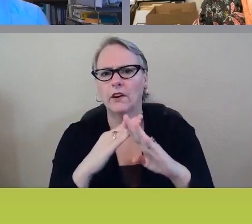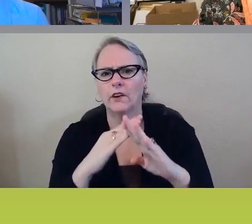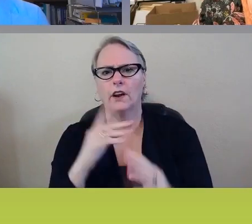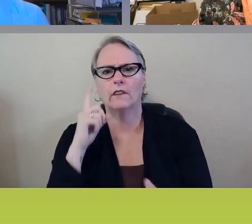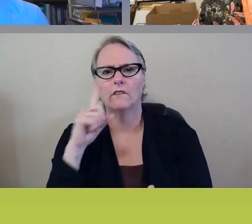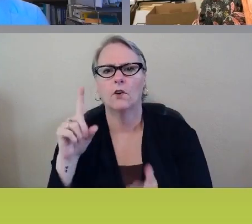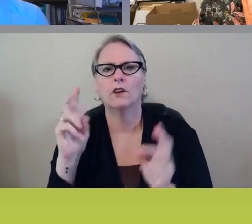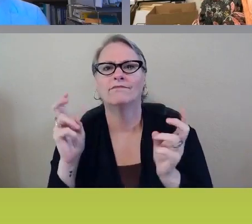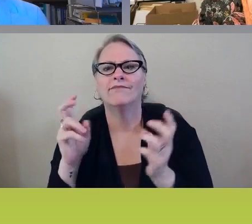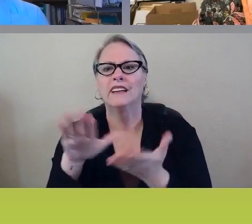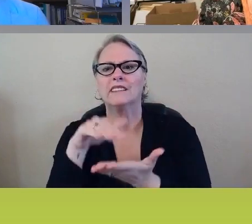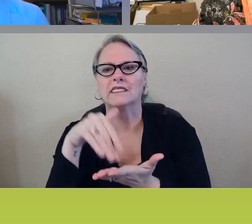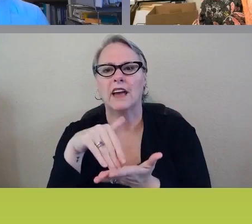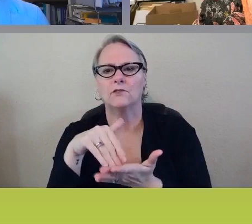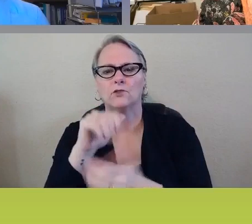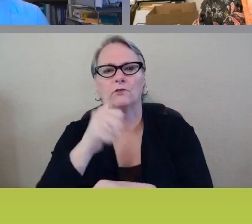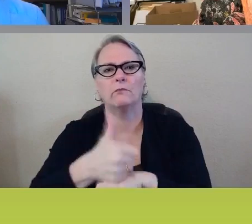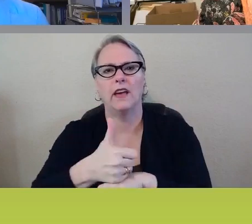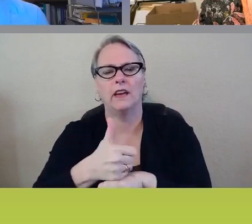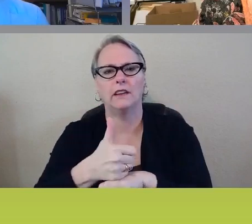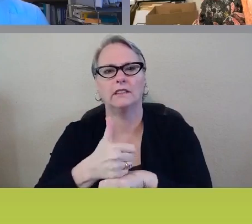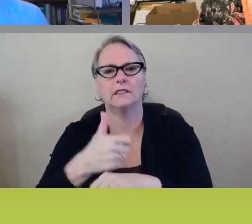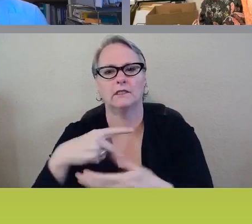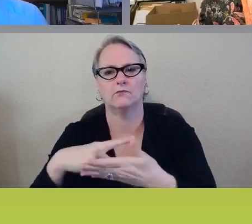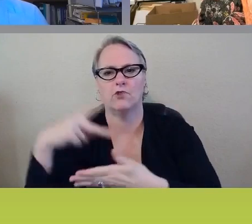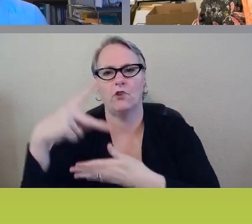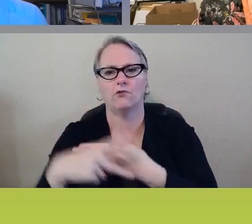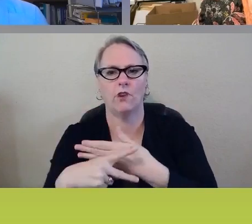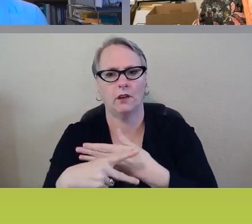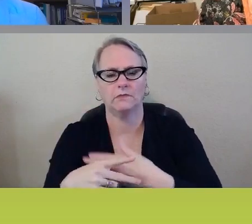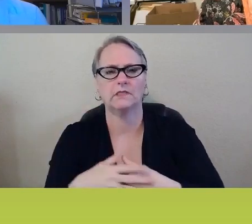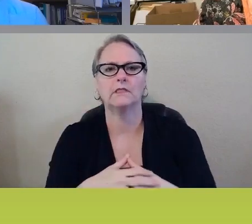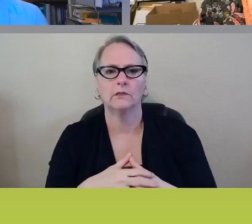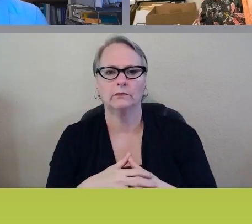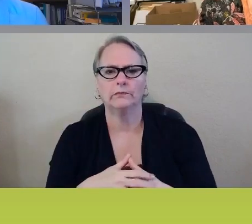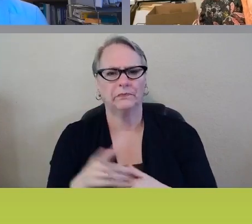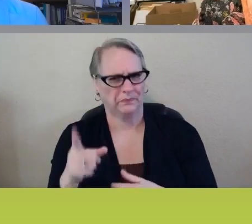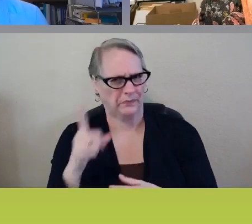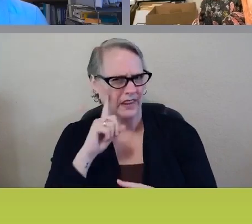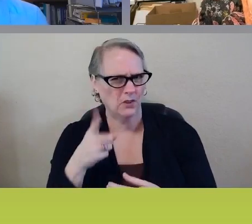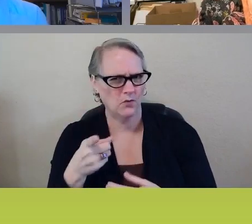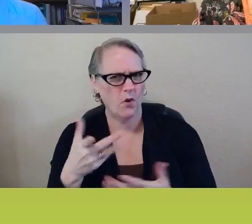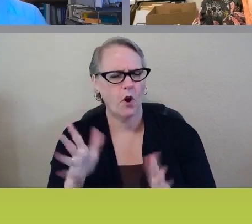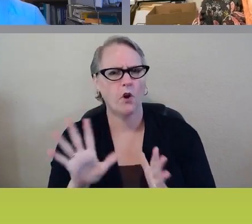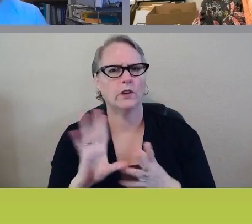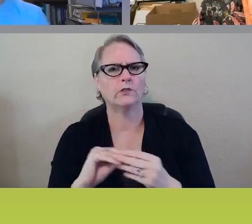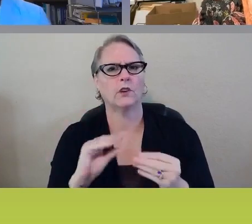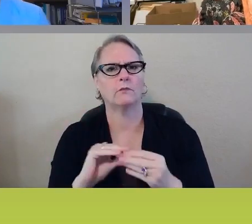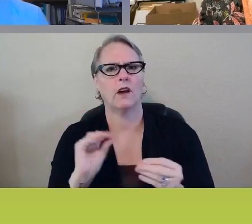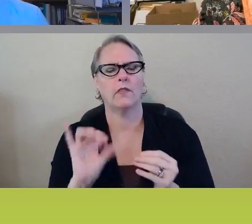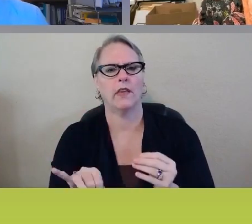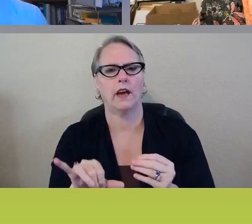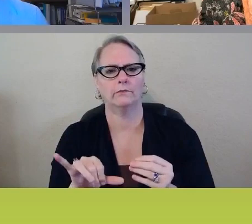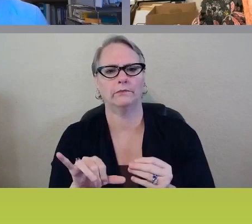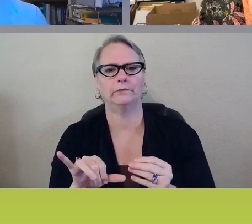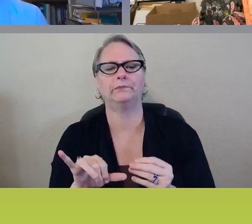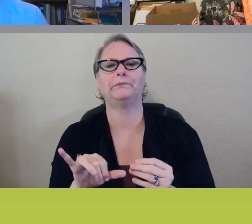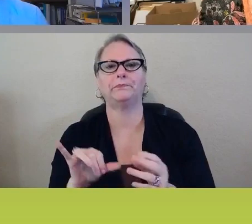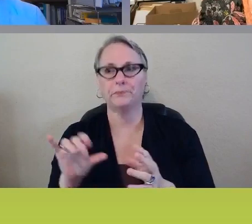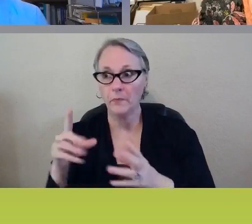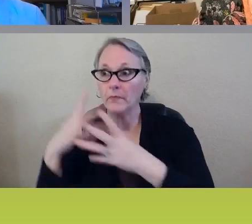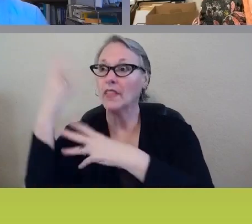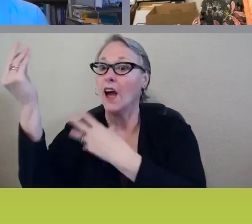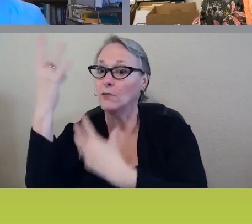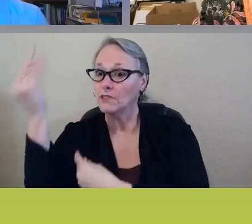programs that are home-based for children. So I think you kind of talk about, so bring them back to the classroom and